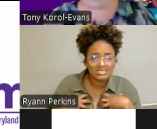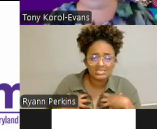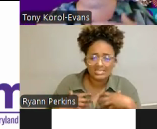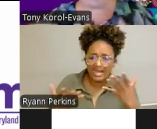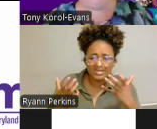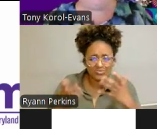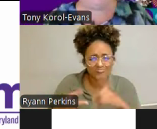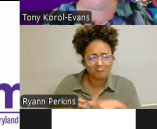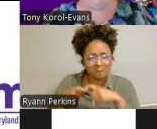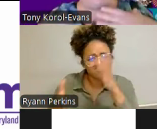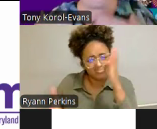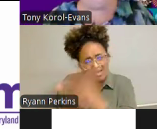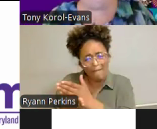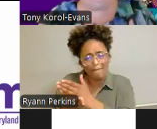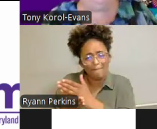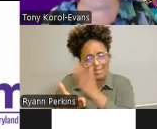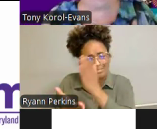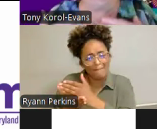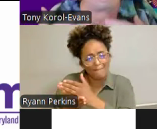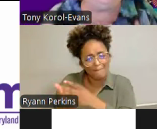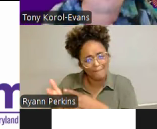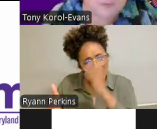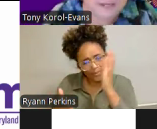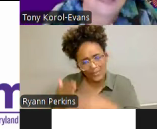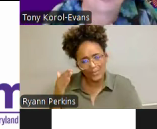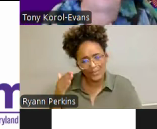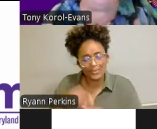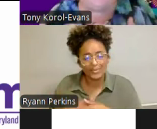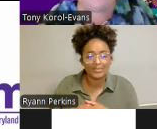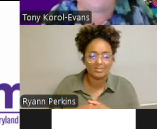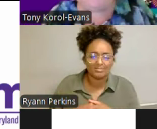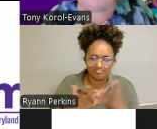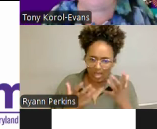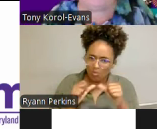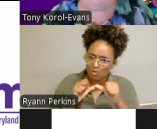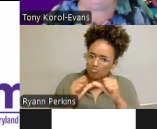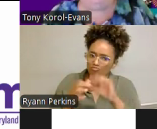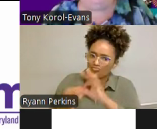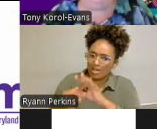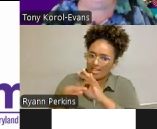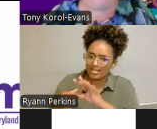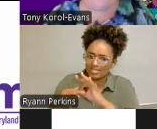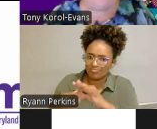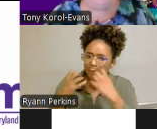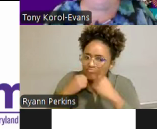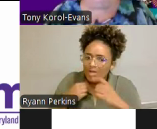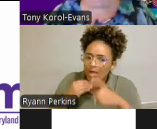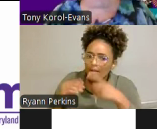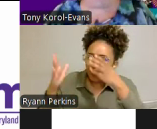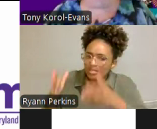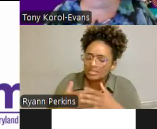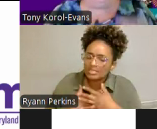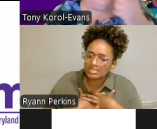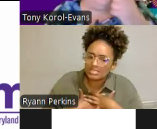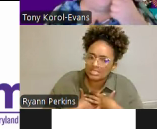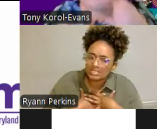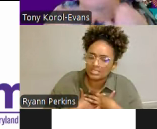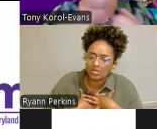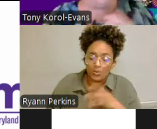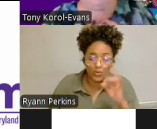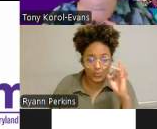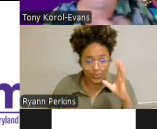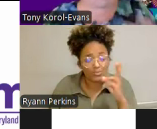you loved the person. You got into the relationship for a reason. You cared about them, right? So you may not